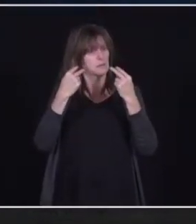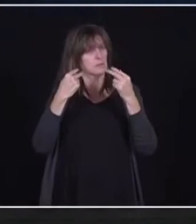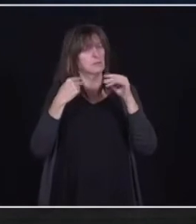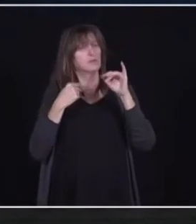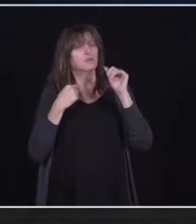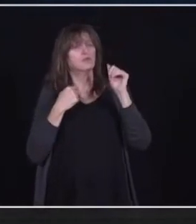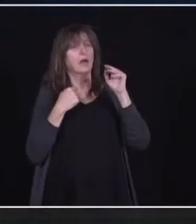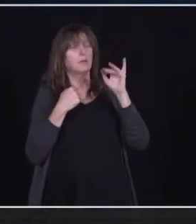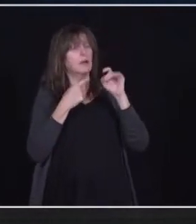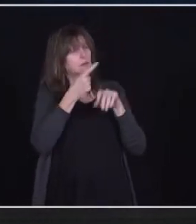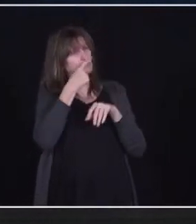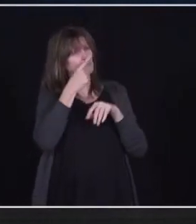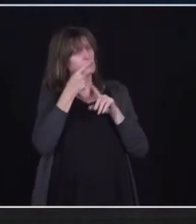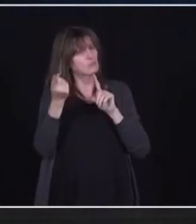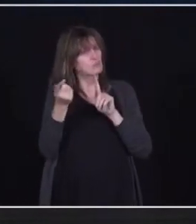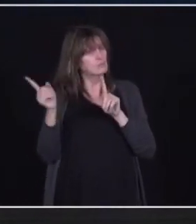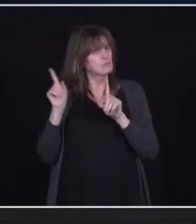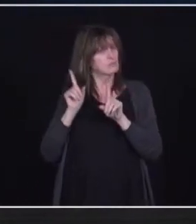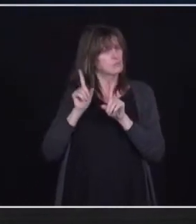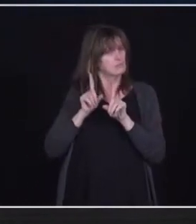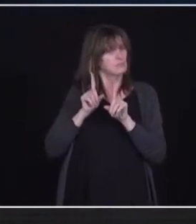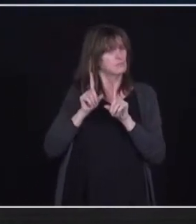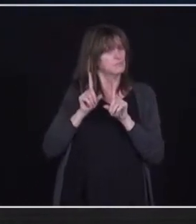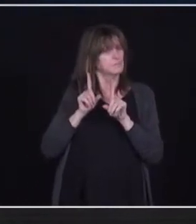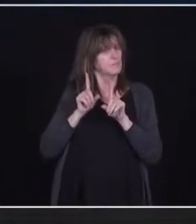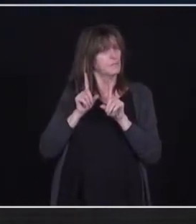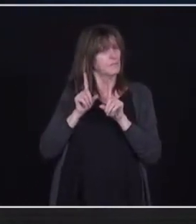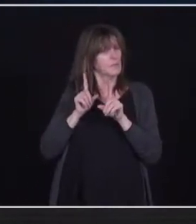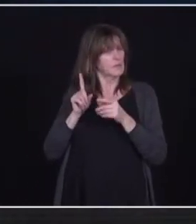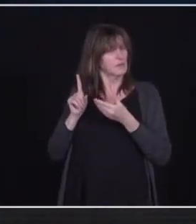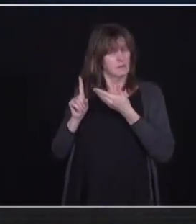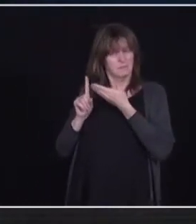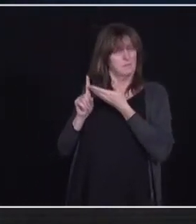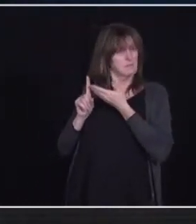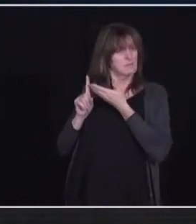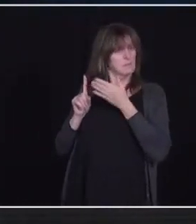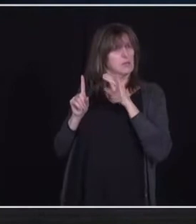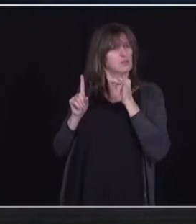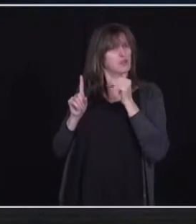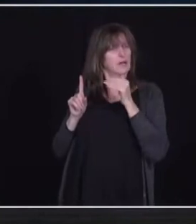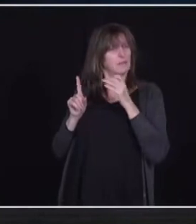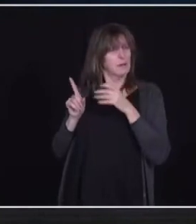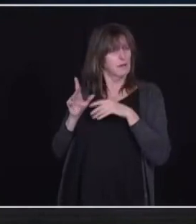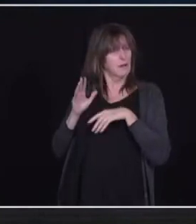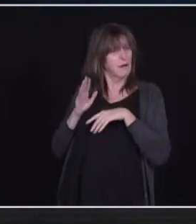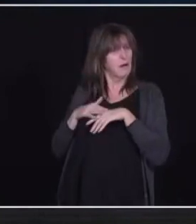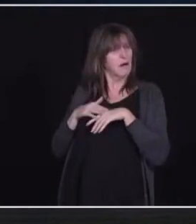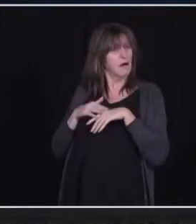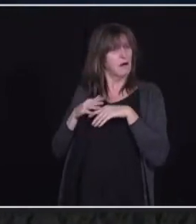to go on a well-deserved vacation. I don't know where you're going, Jamie, because you can't leave anywhere, but you're